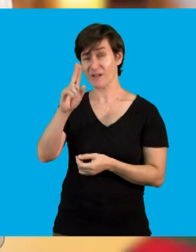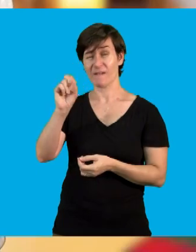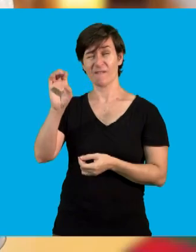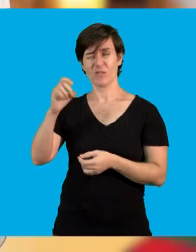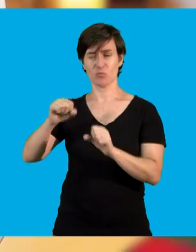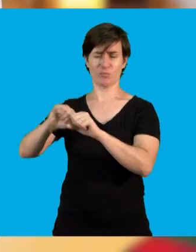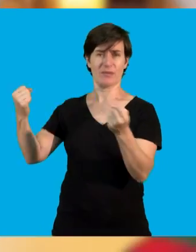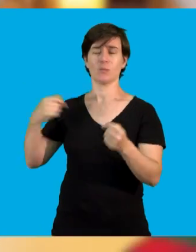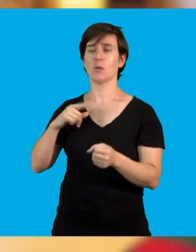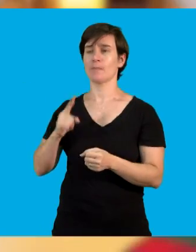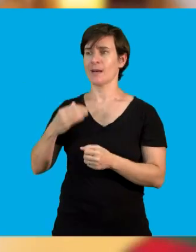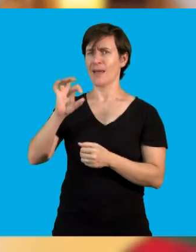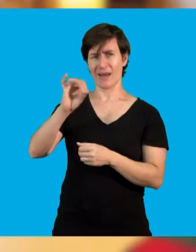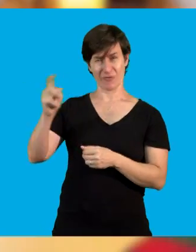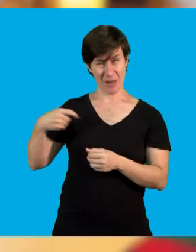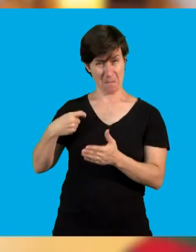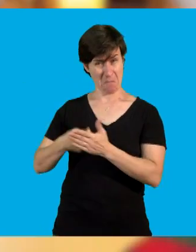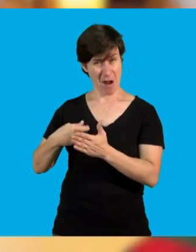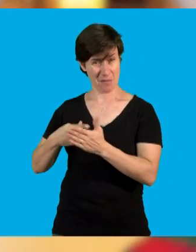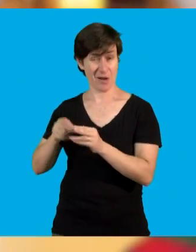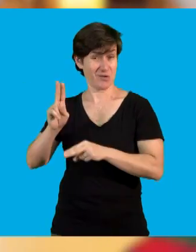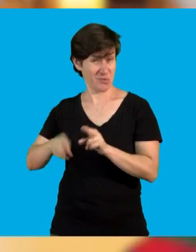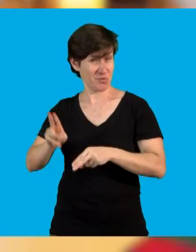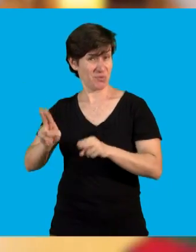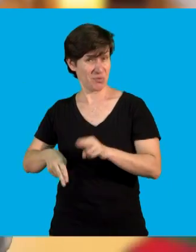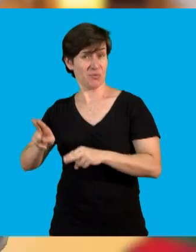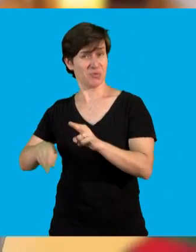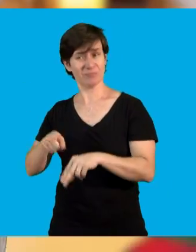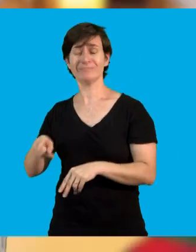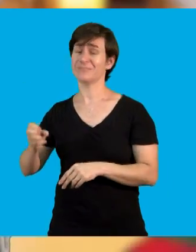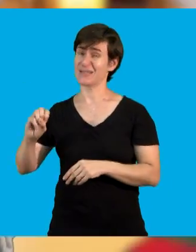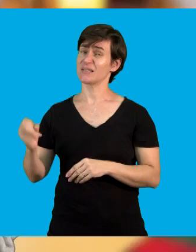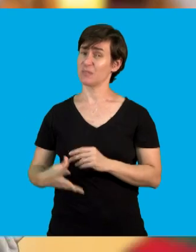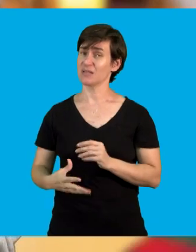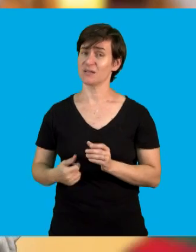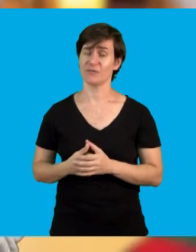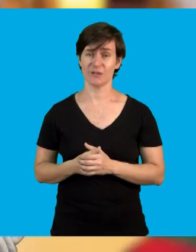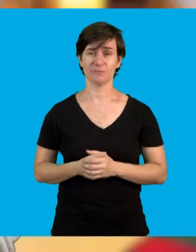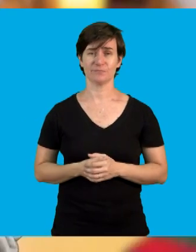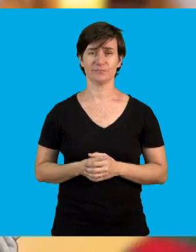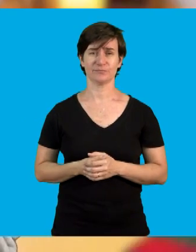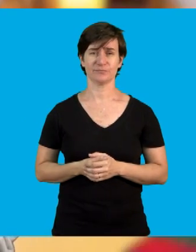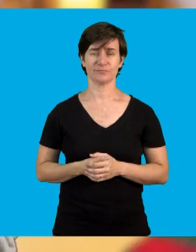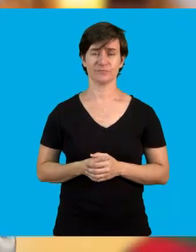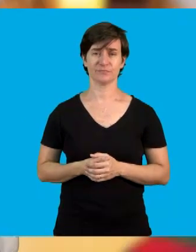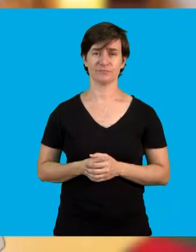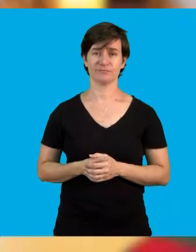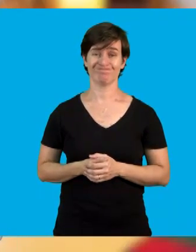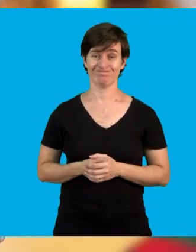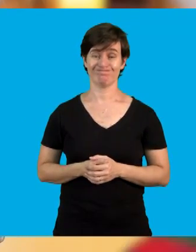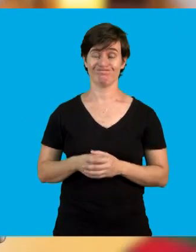that fuse will blow, and therefore you need to replace the fuse every day. And because of that, it gets costly and costly over